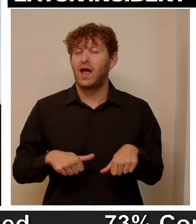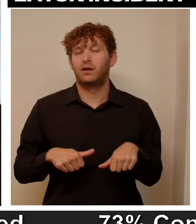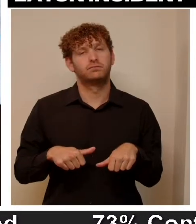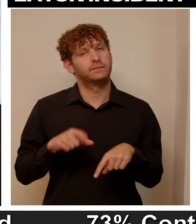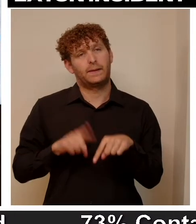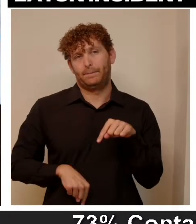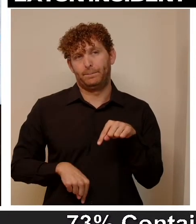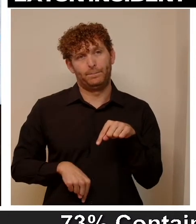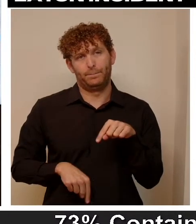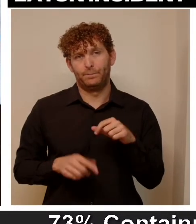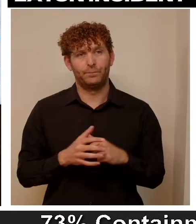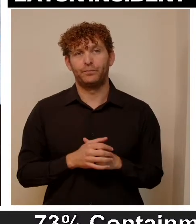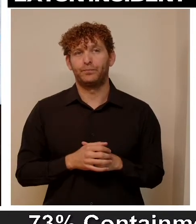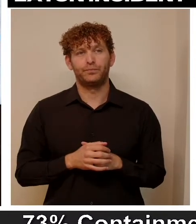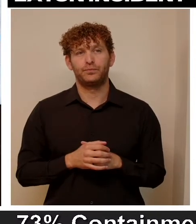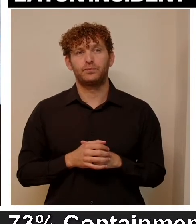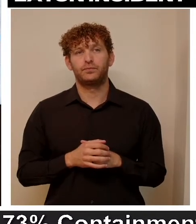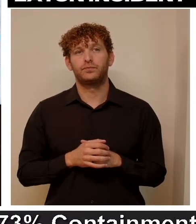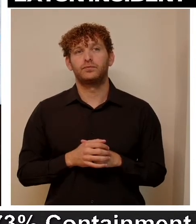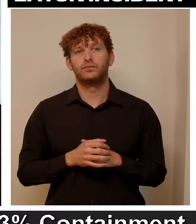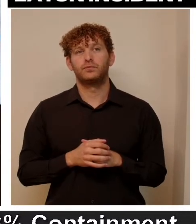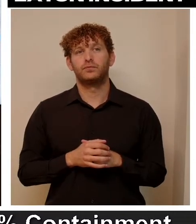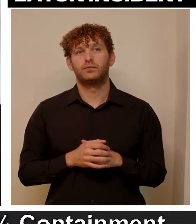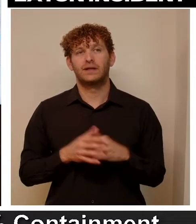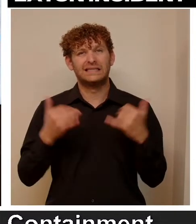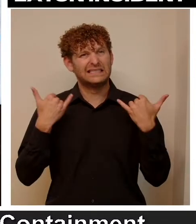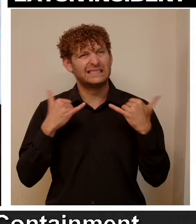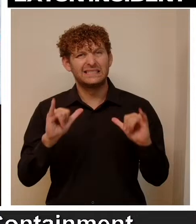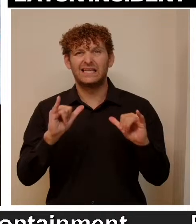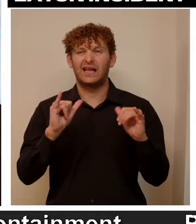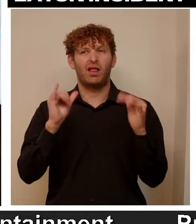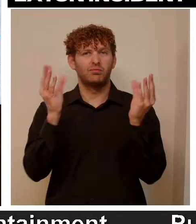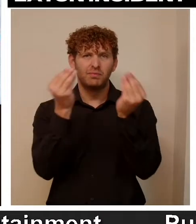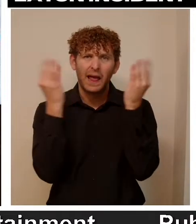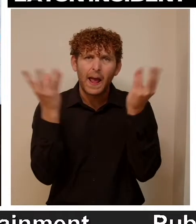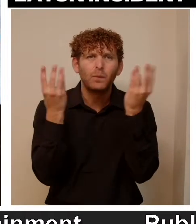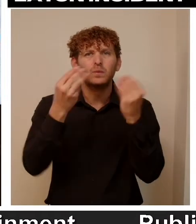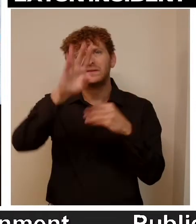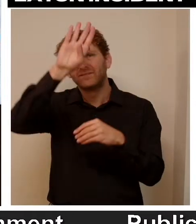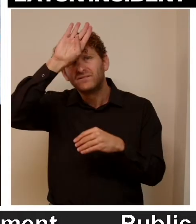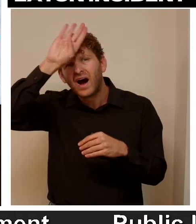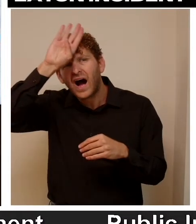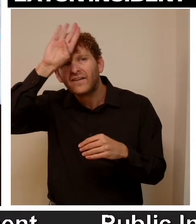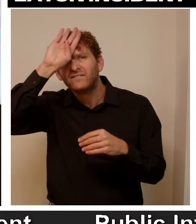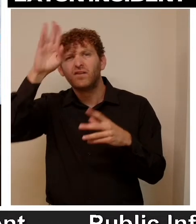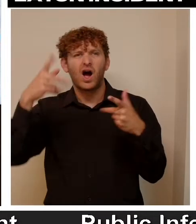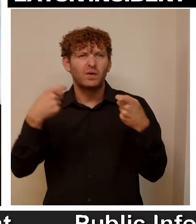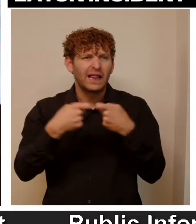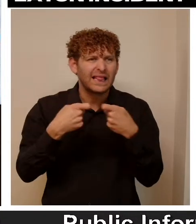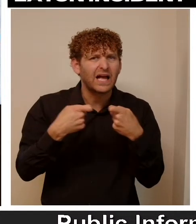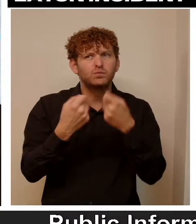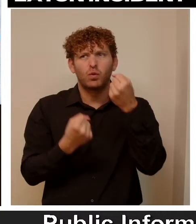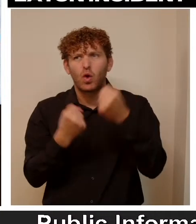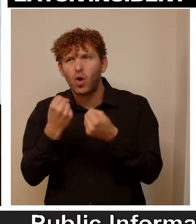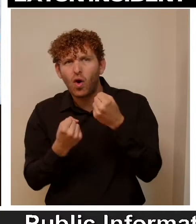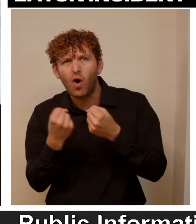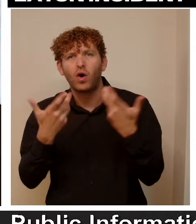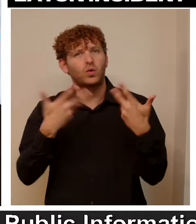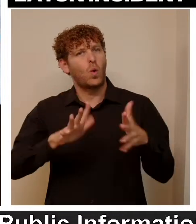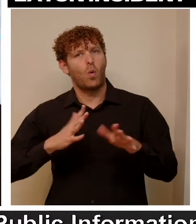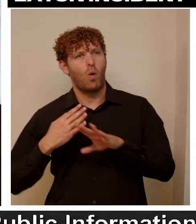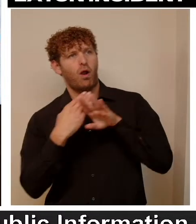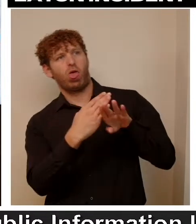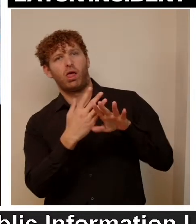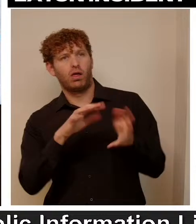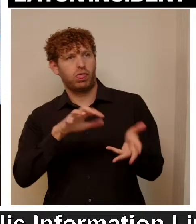still have a lot of emergency vehicles, utility vehicles in that area, and we don't want to get in their way. For people